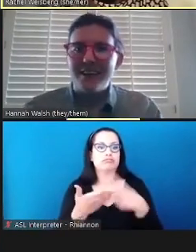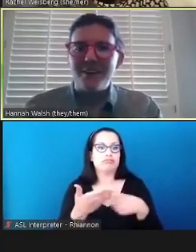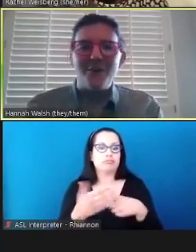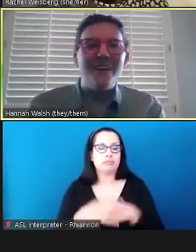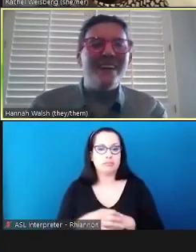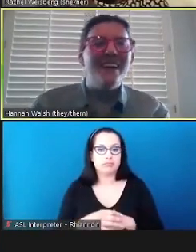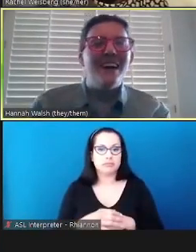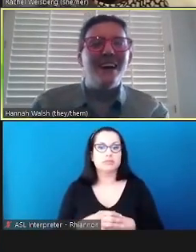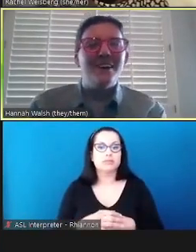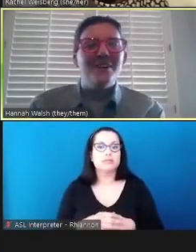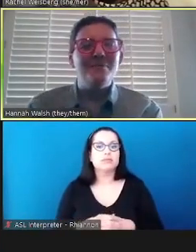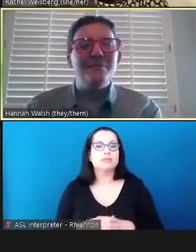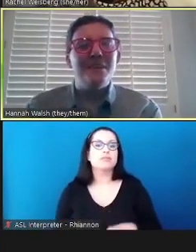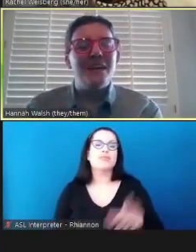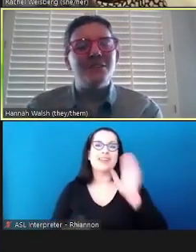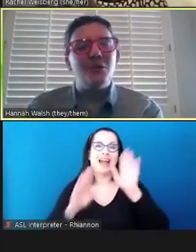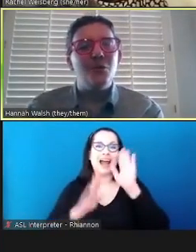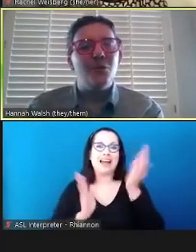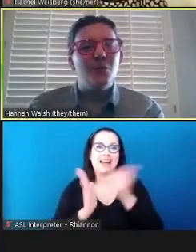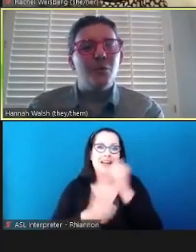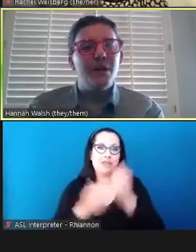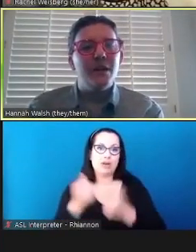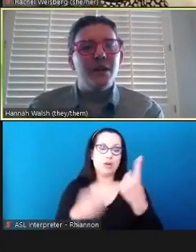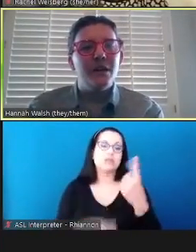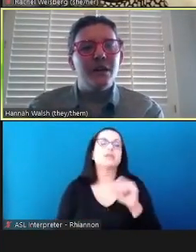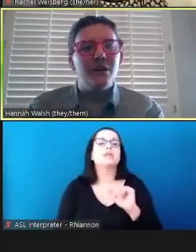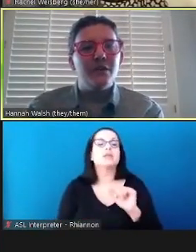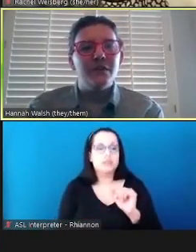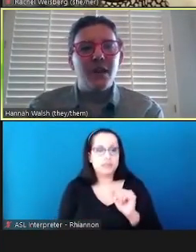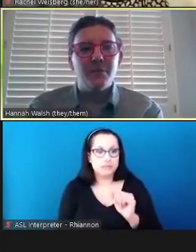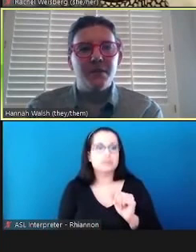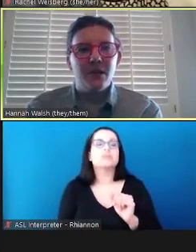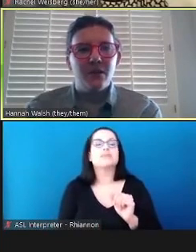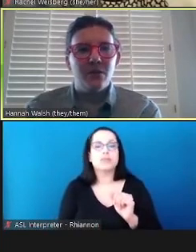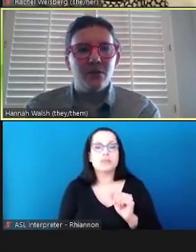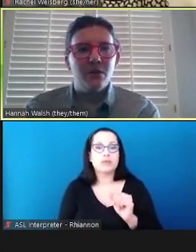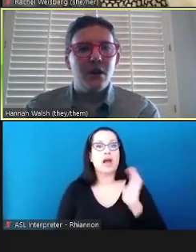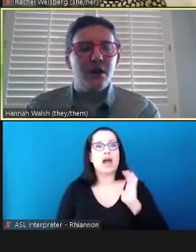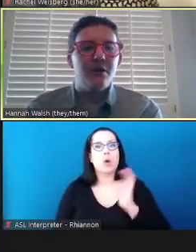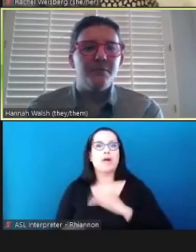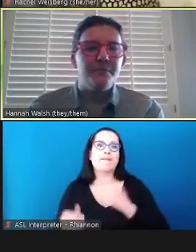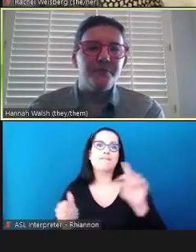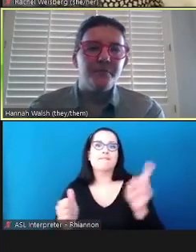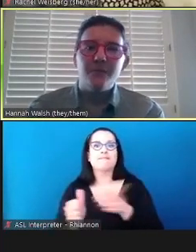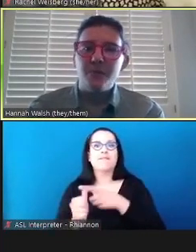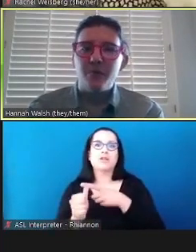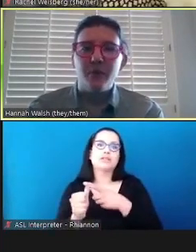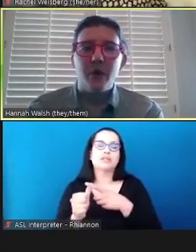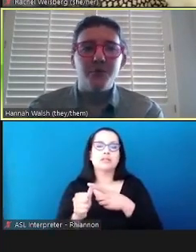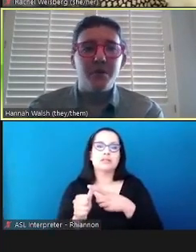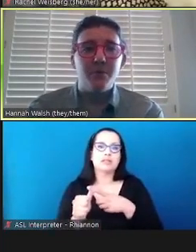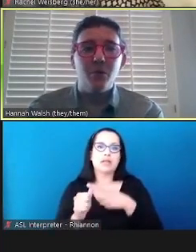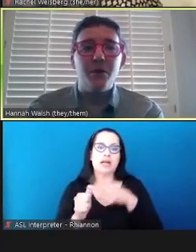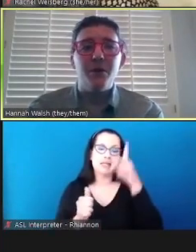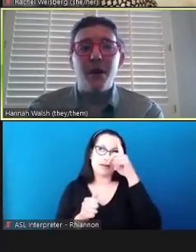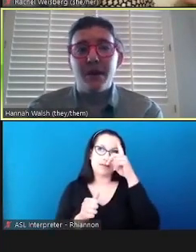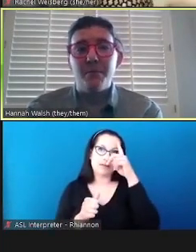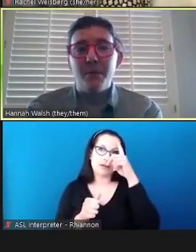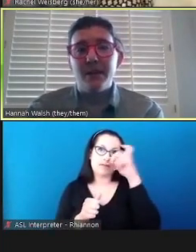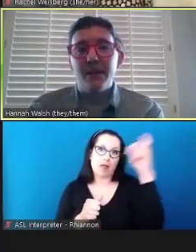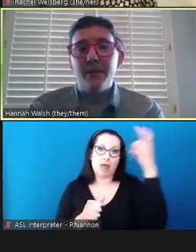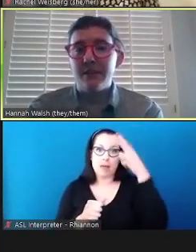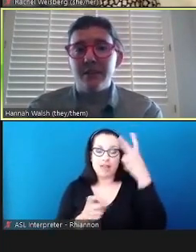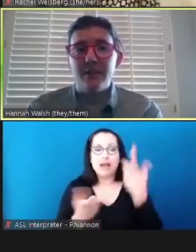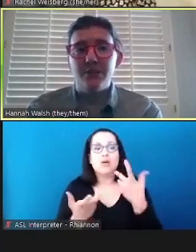Hi again, everyone. So our first hypothetical revolves around employer